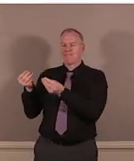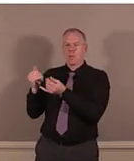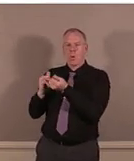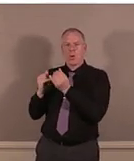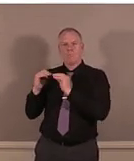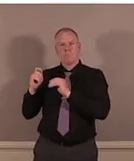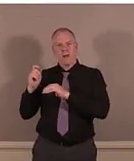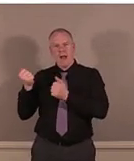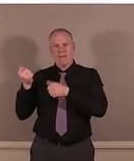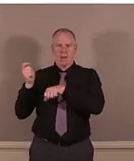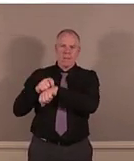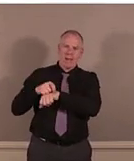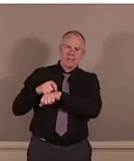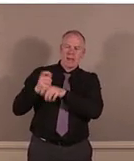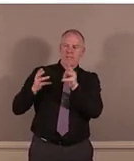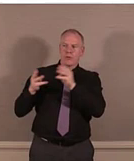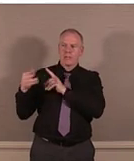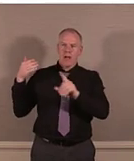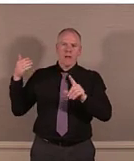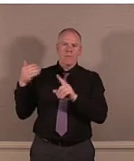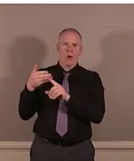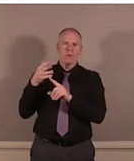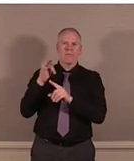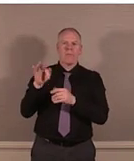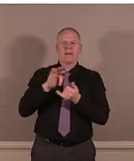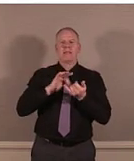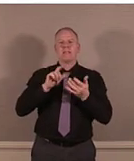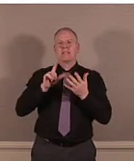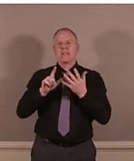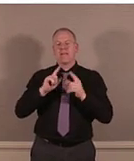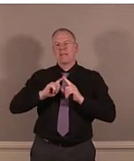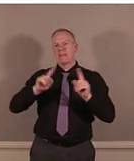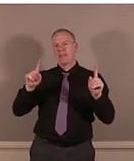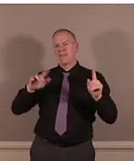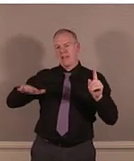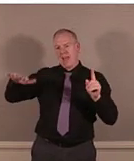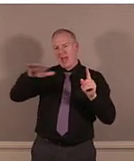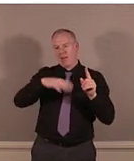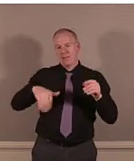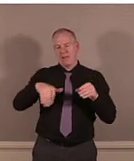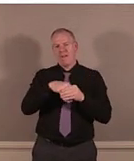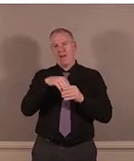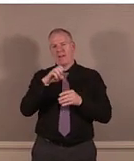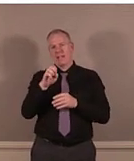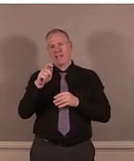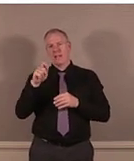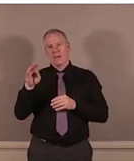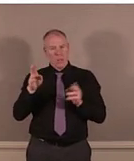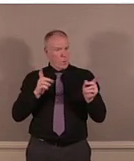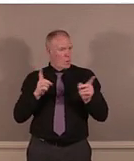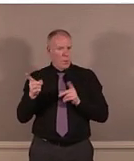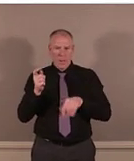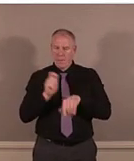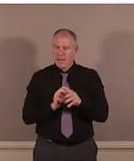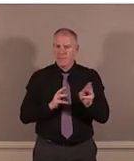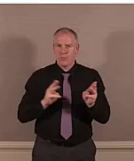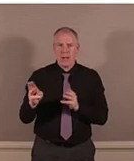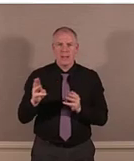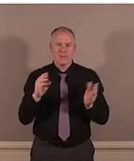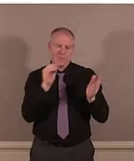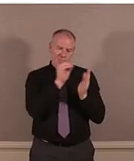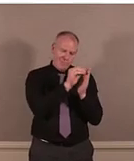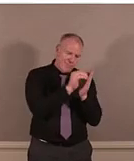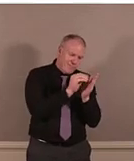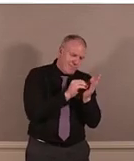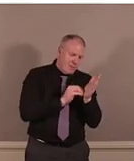best practice approaches across 7 different areas across the ETBs who had already this practice in place, documented